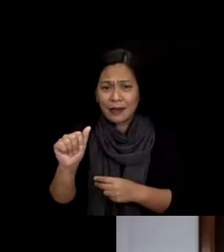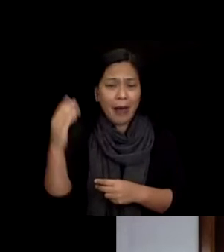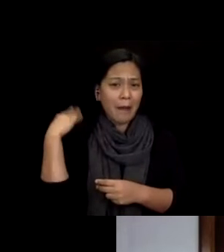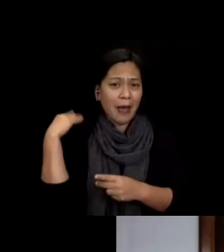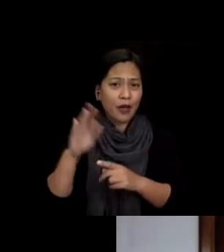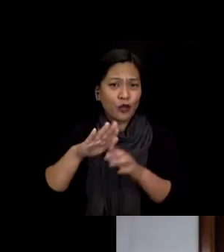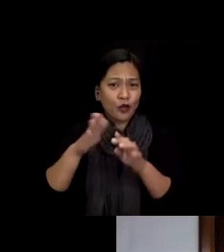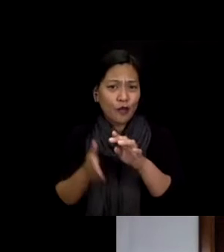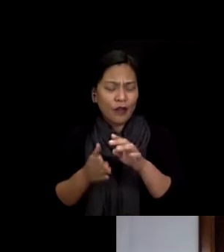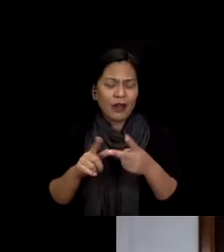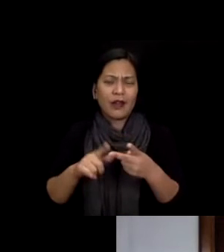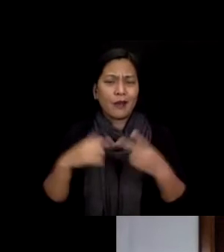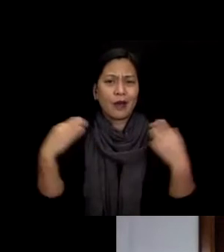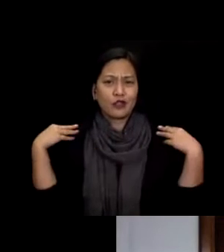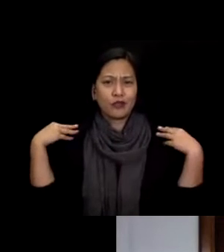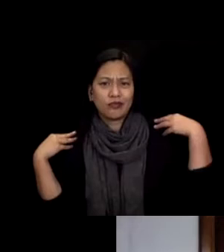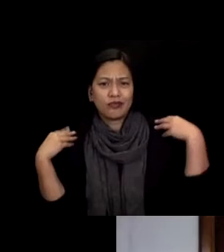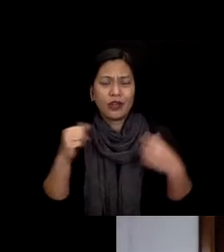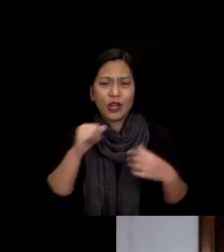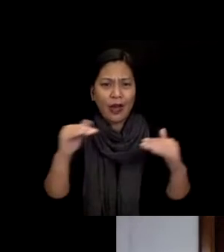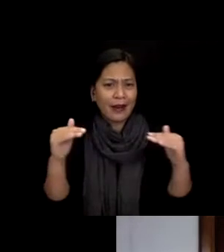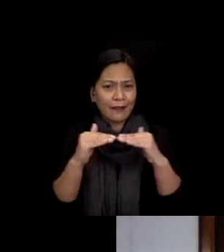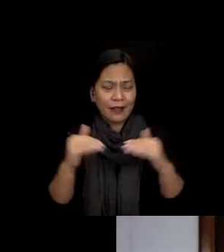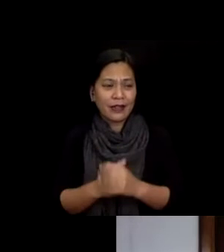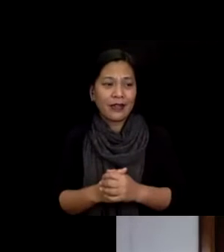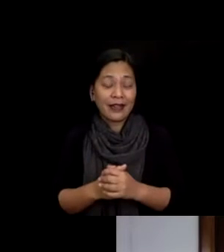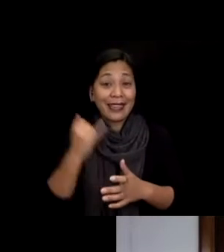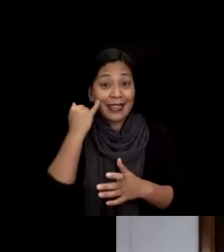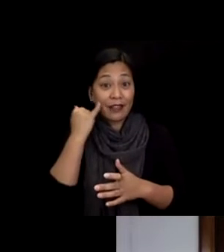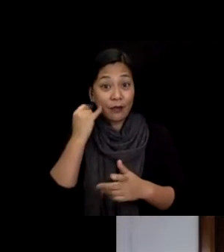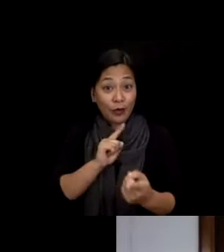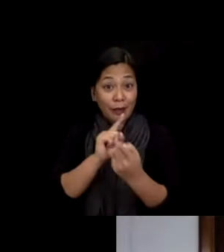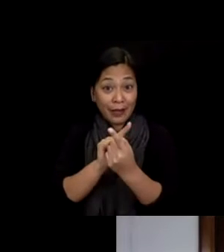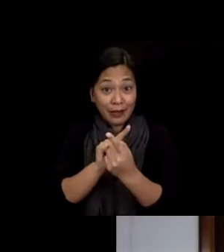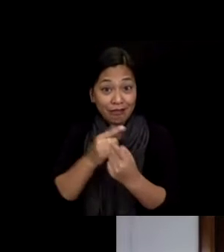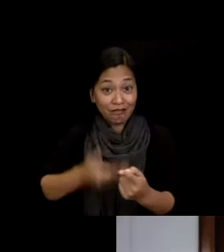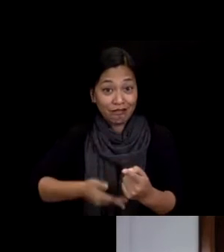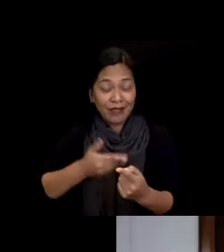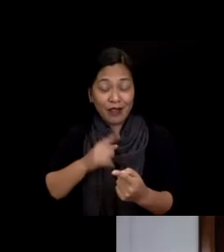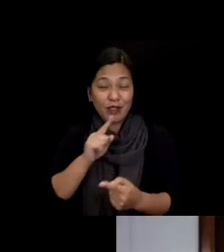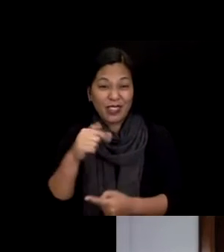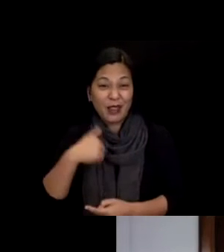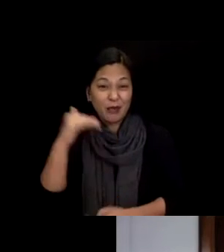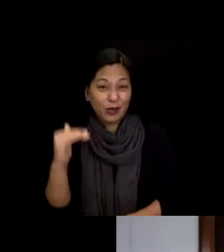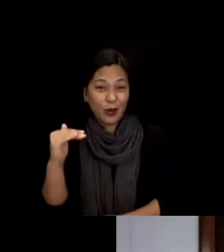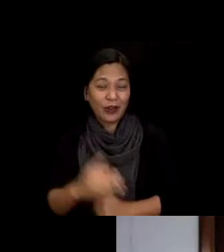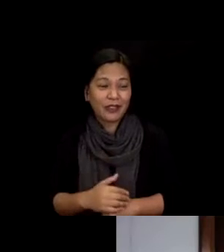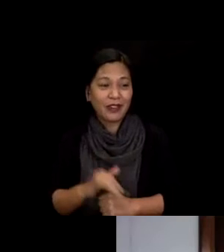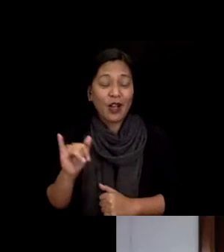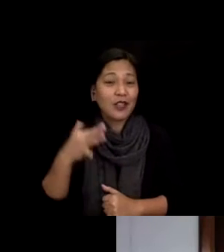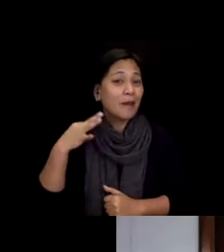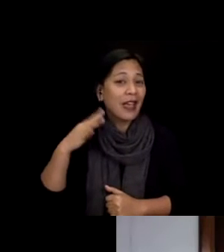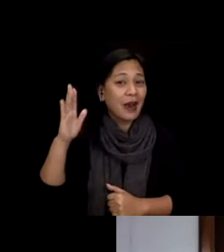shoulders are uneven. And if we met in real life, I am pretty short. I've also got black hair that I've